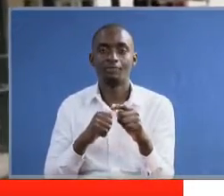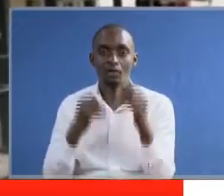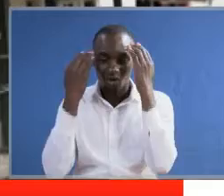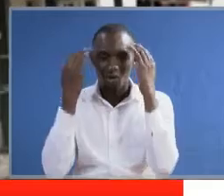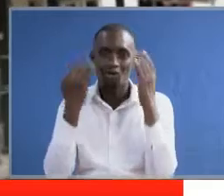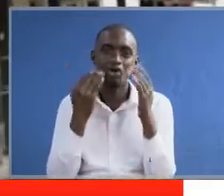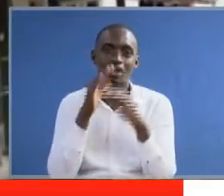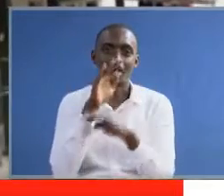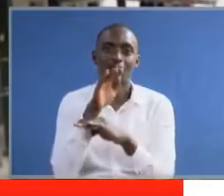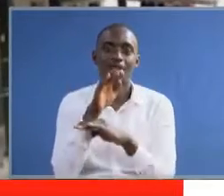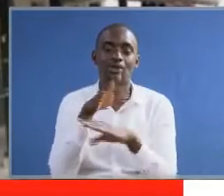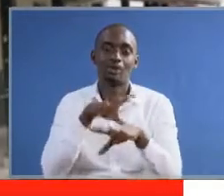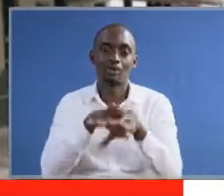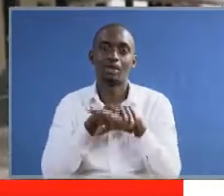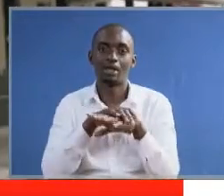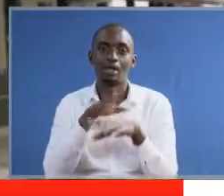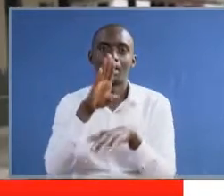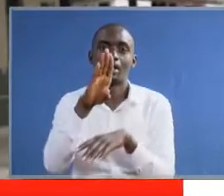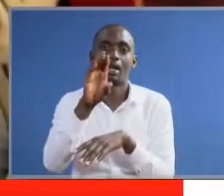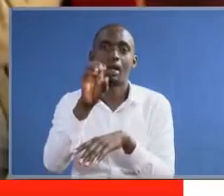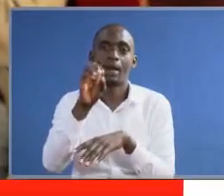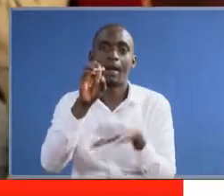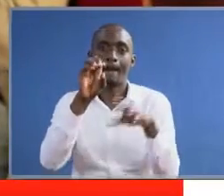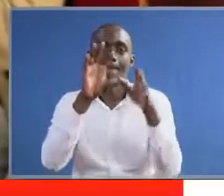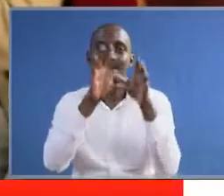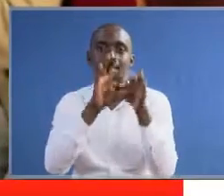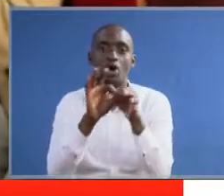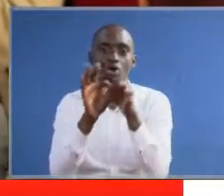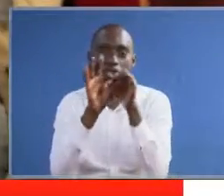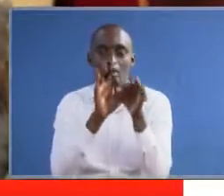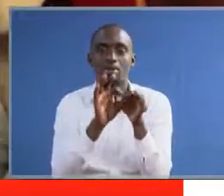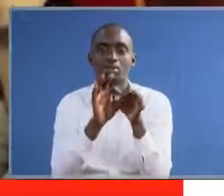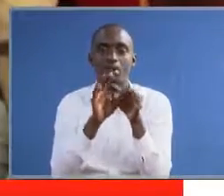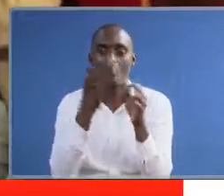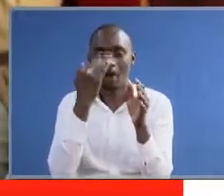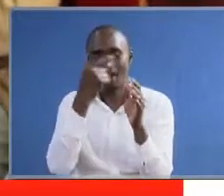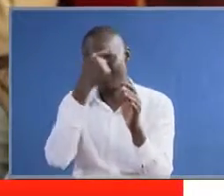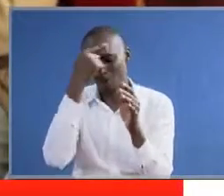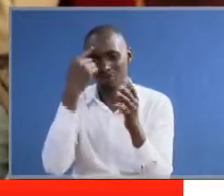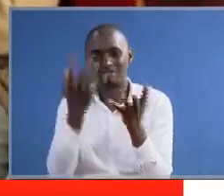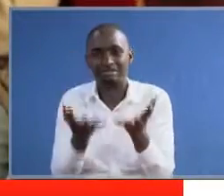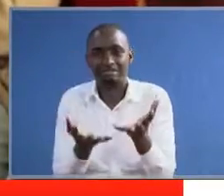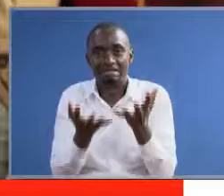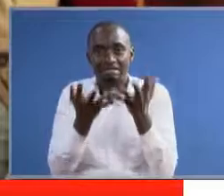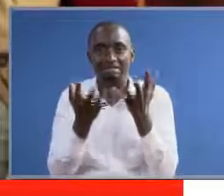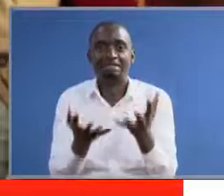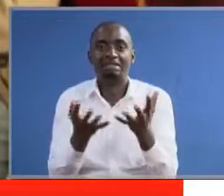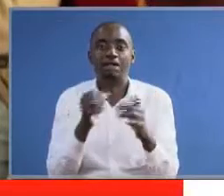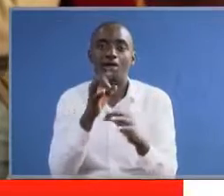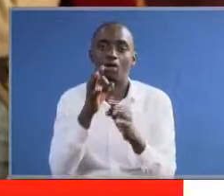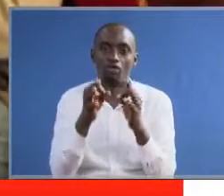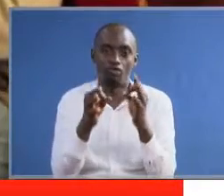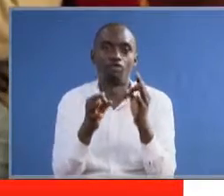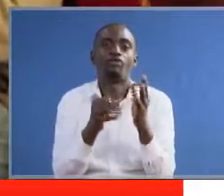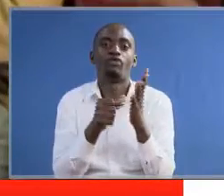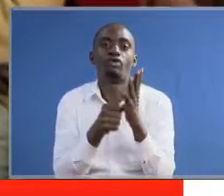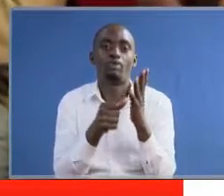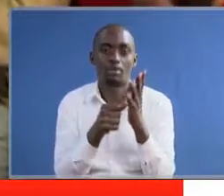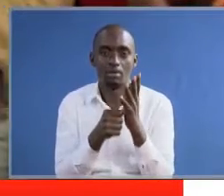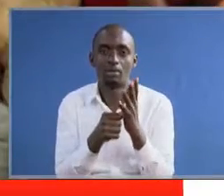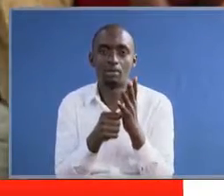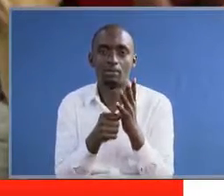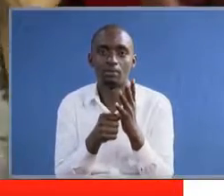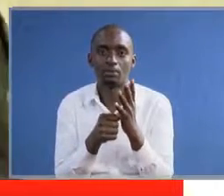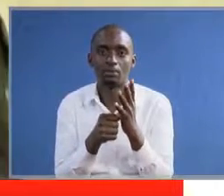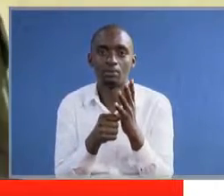suspect strict bond terms because of the gravity of the matter at hand, and also because the suspect's identity could not